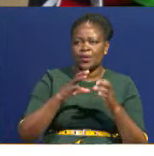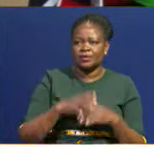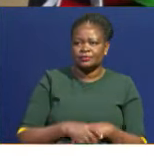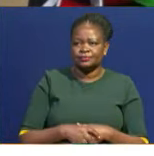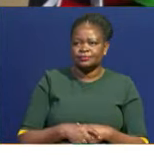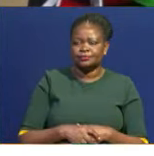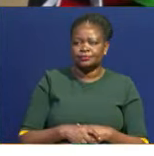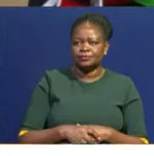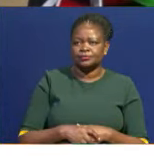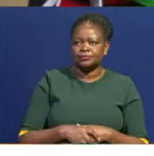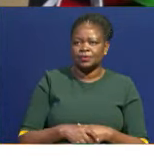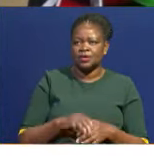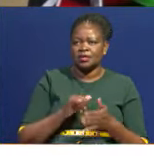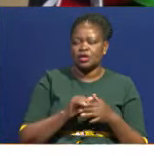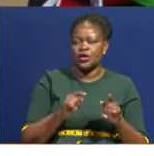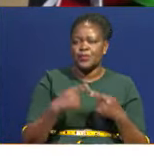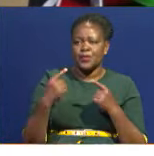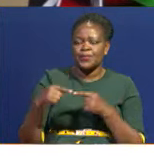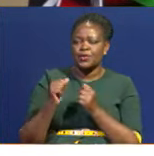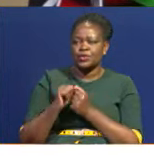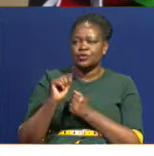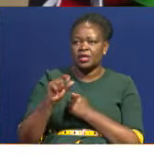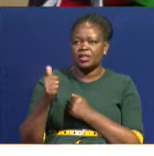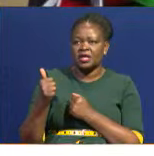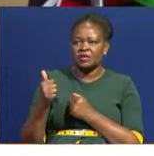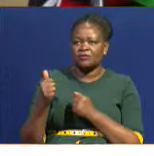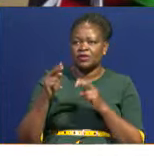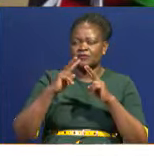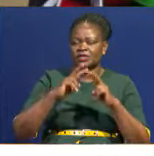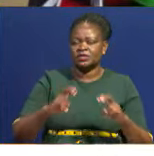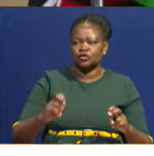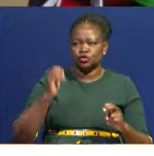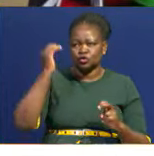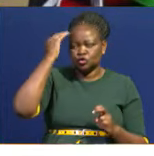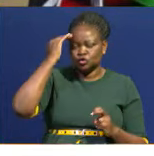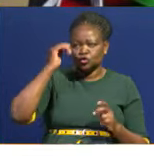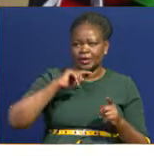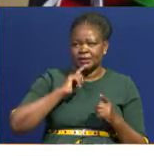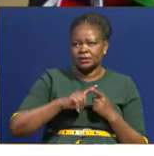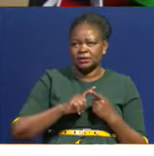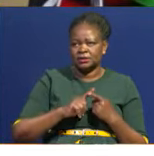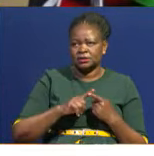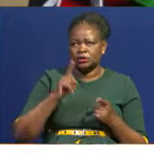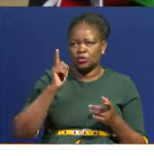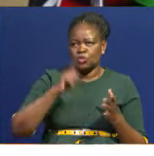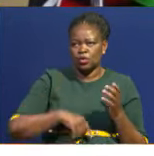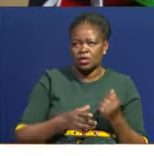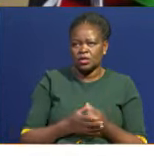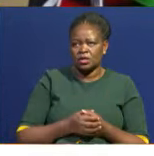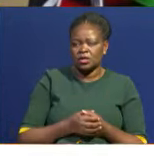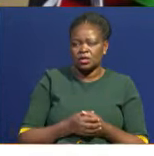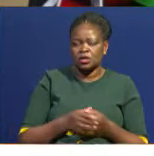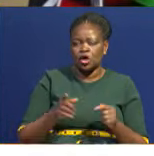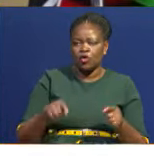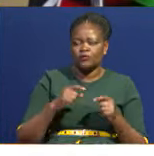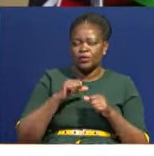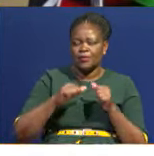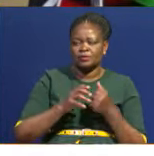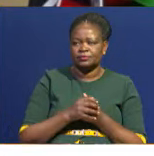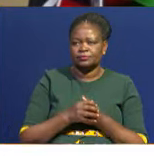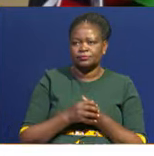are conflicting each other. We are investigating to know exactly what the conflict is all